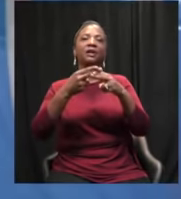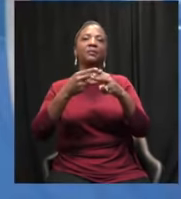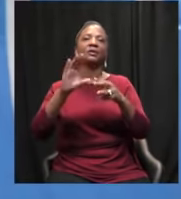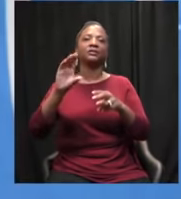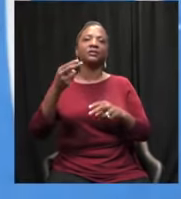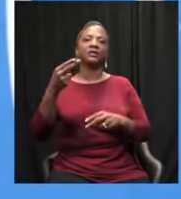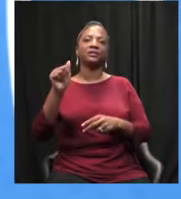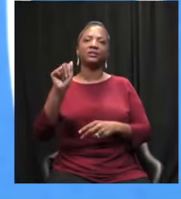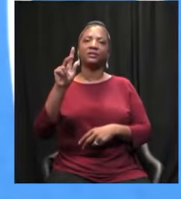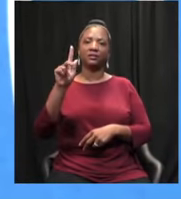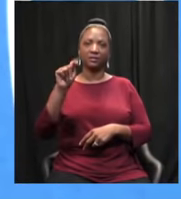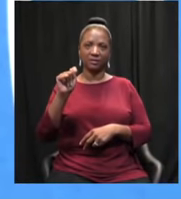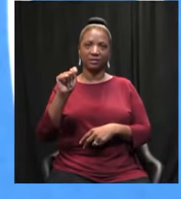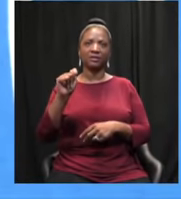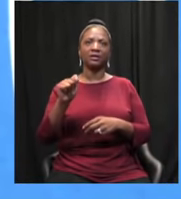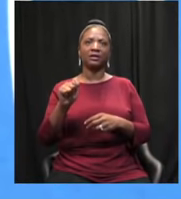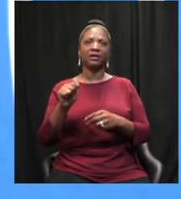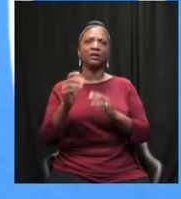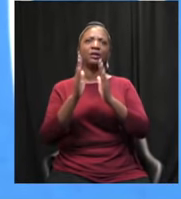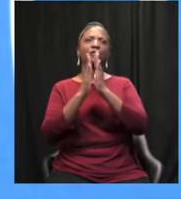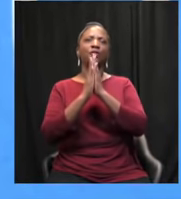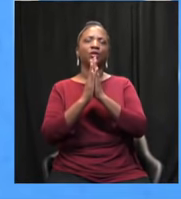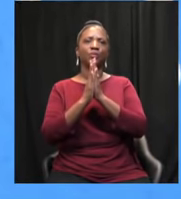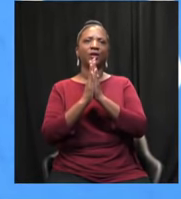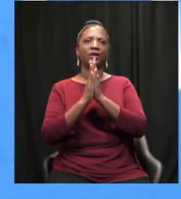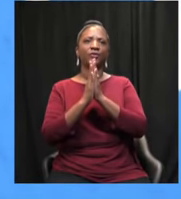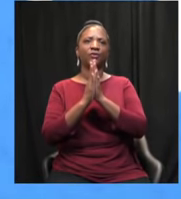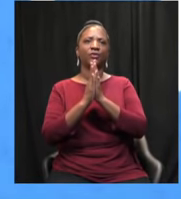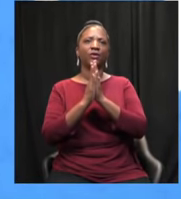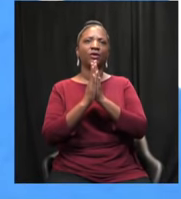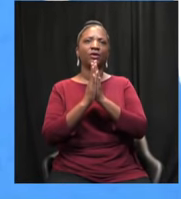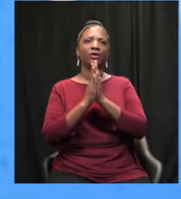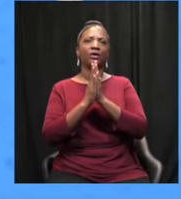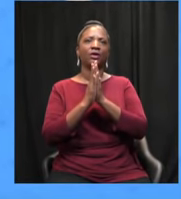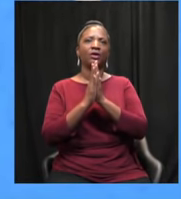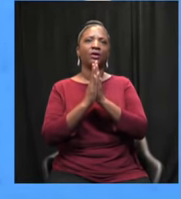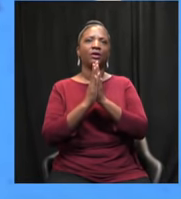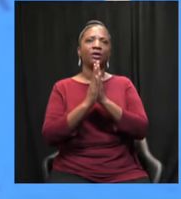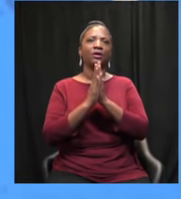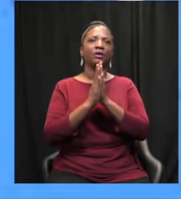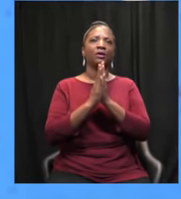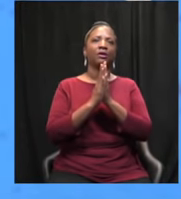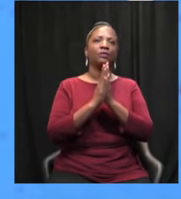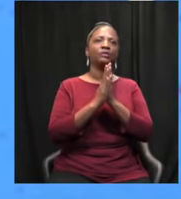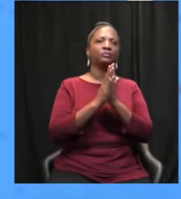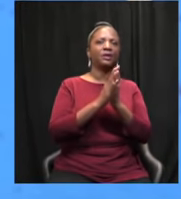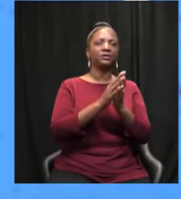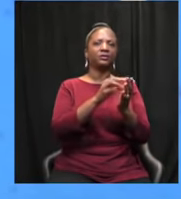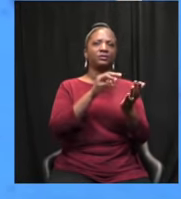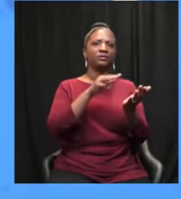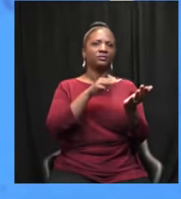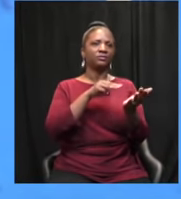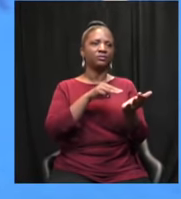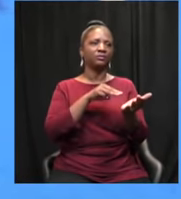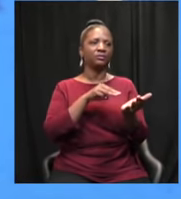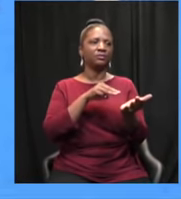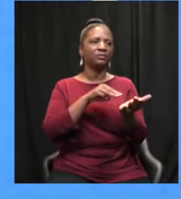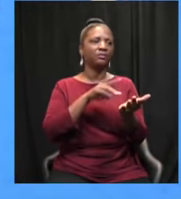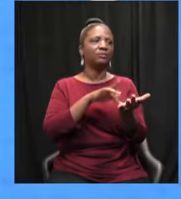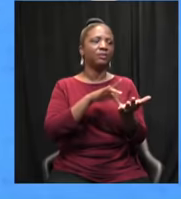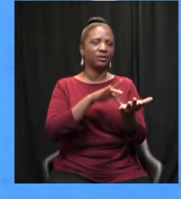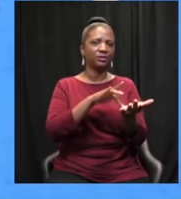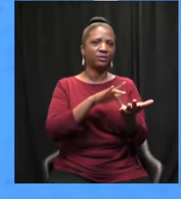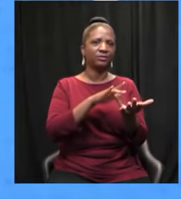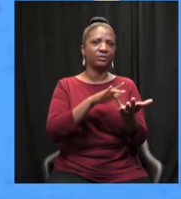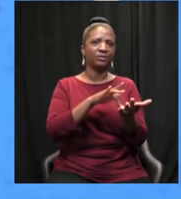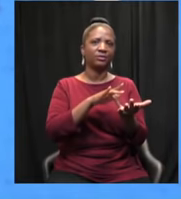all right? The other thing I want to pray for, if you are in the medical field or a loved one in your life is in the medical field, would you stand? Because our medical fields